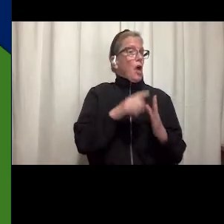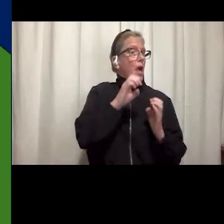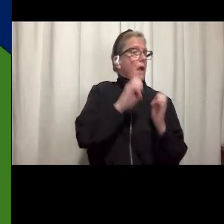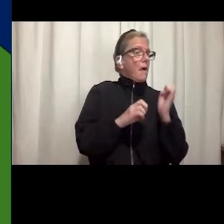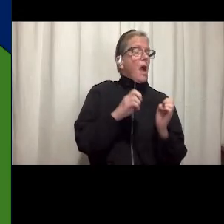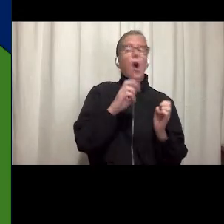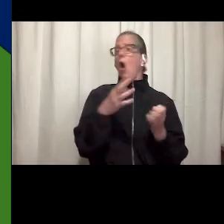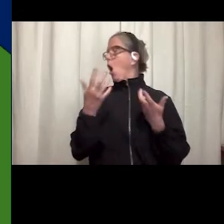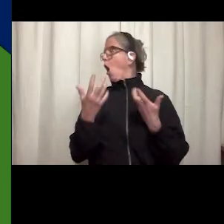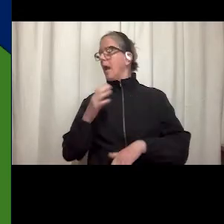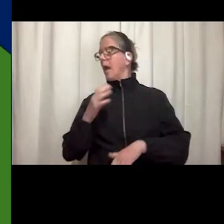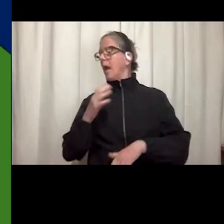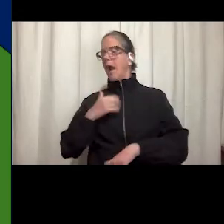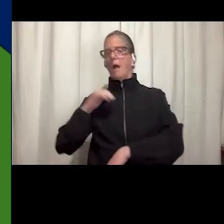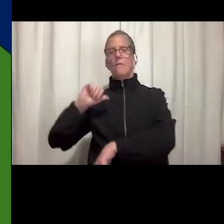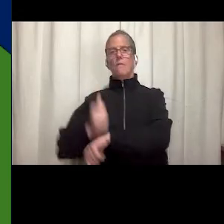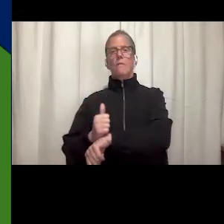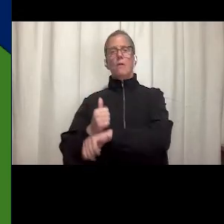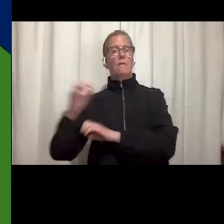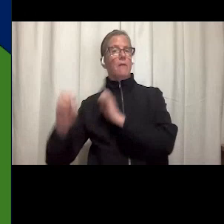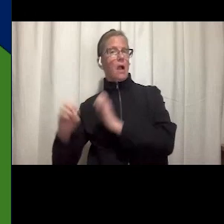plan to action.